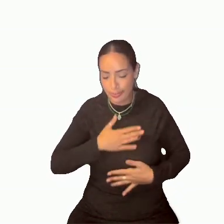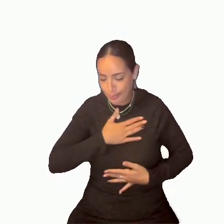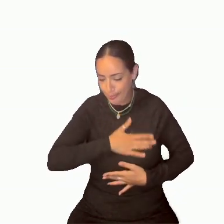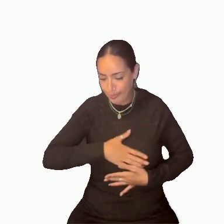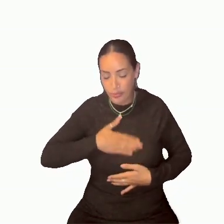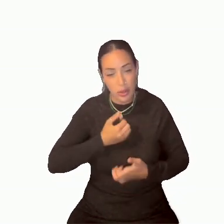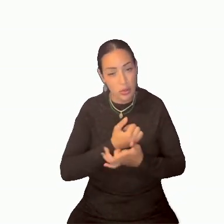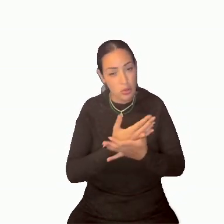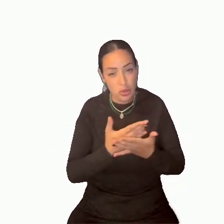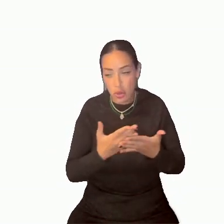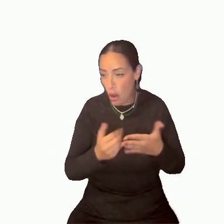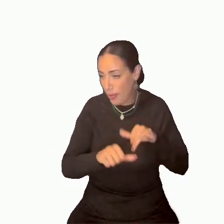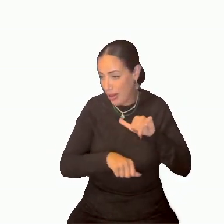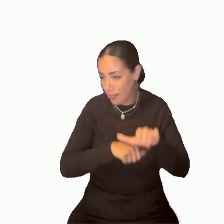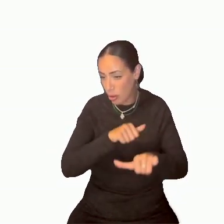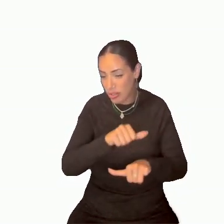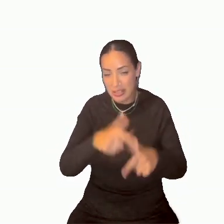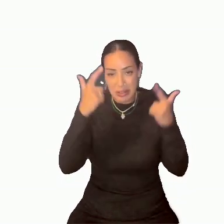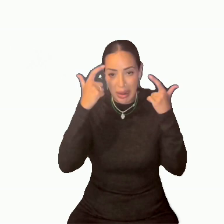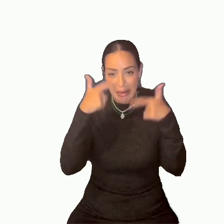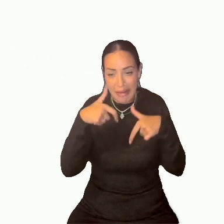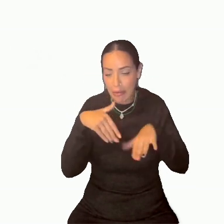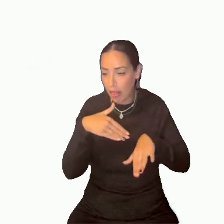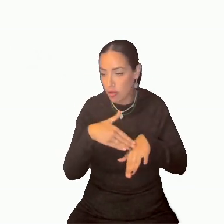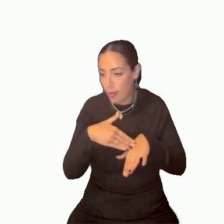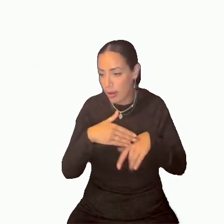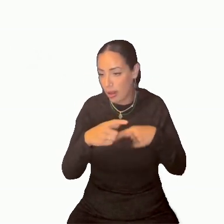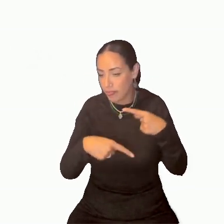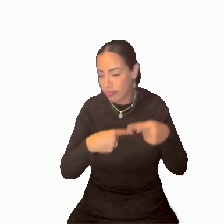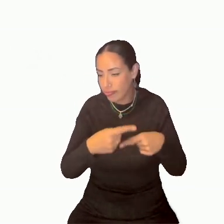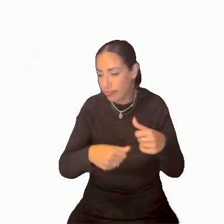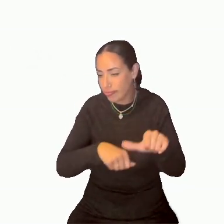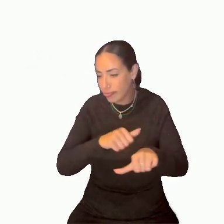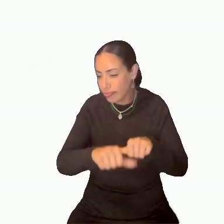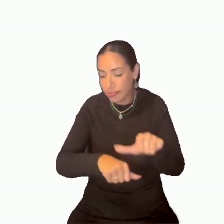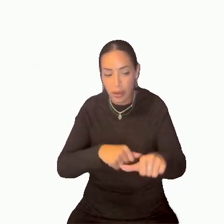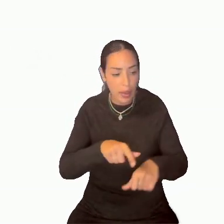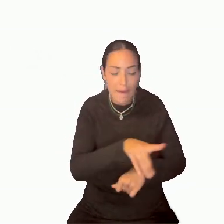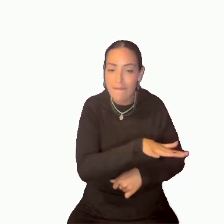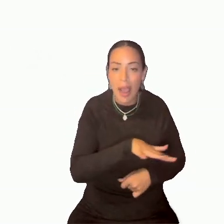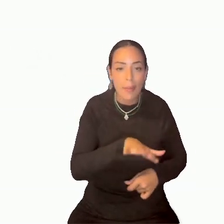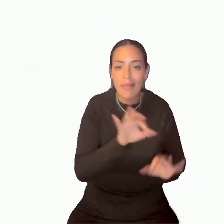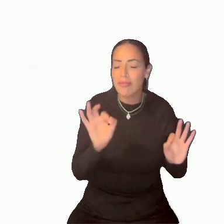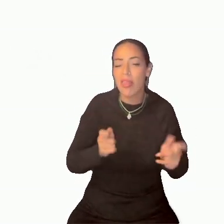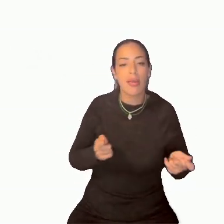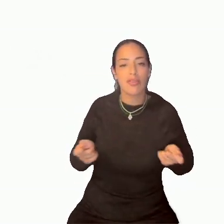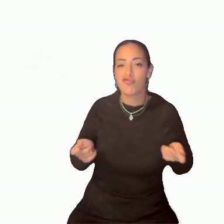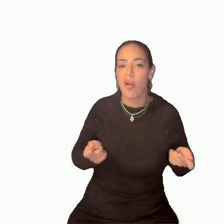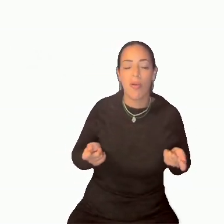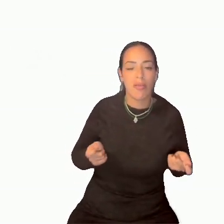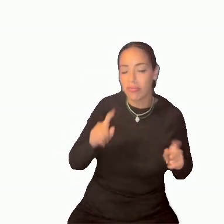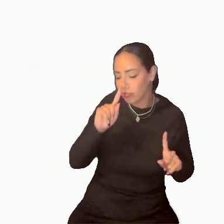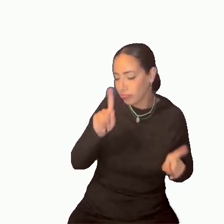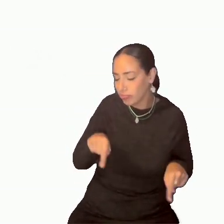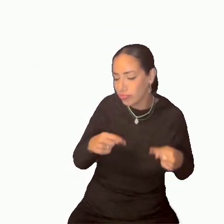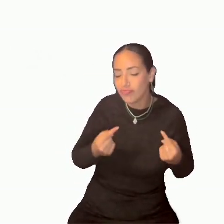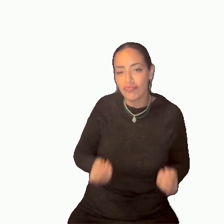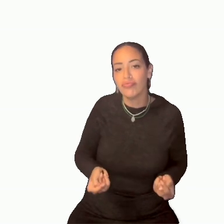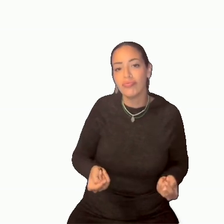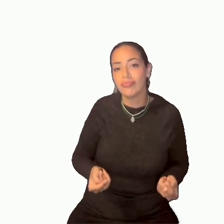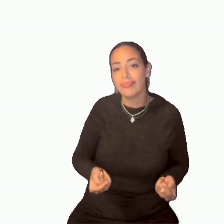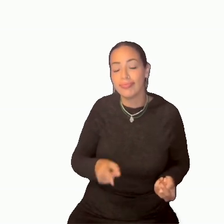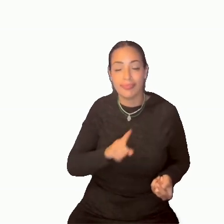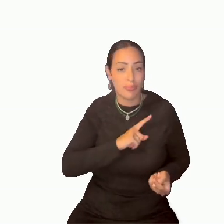legal processes in the aftermath of a sudden death over which bereaved families have no control. And so this is where it becomes even